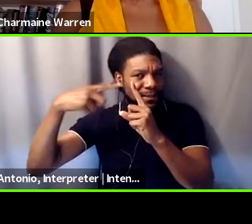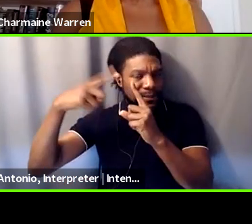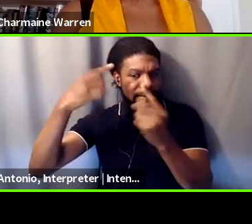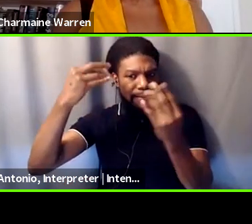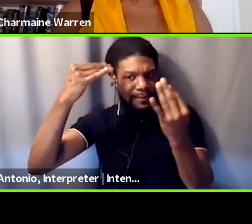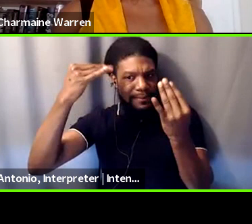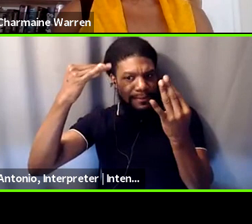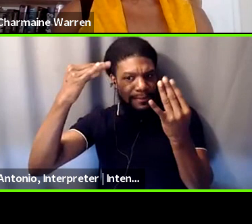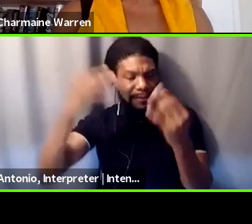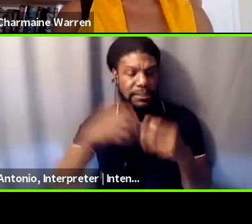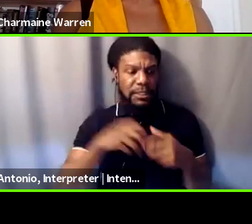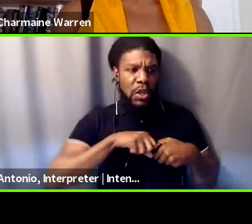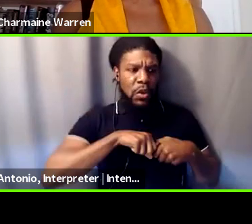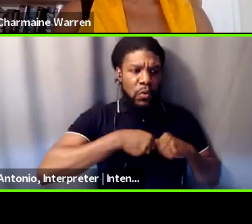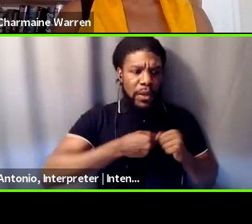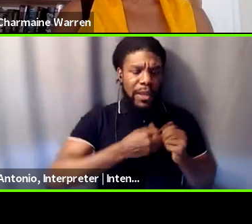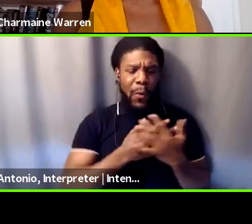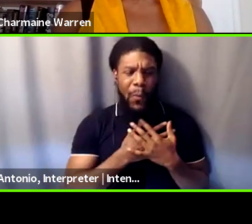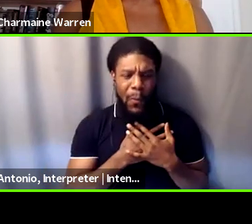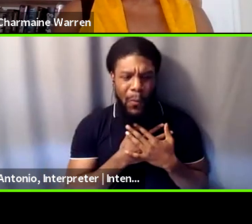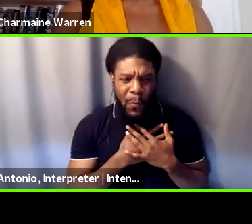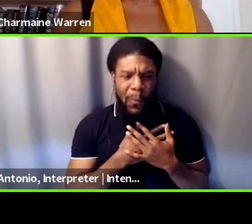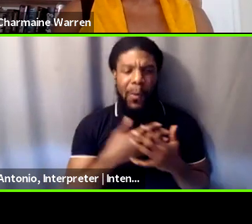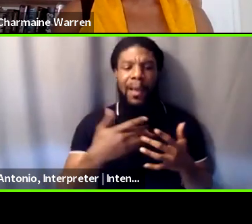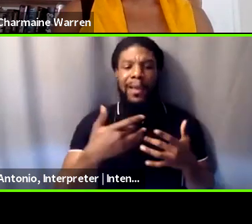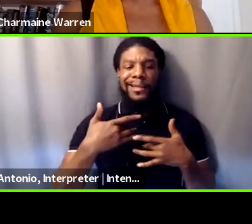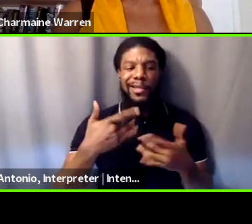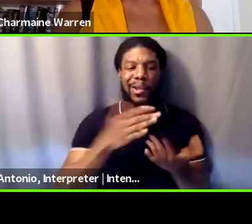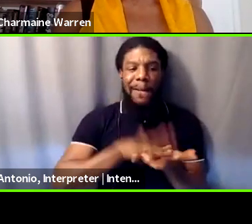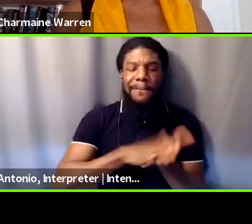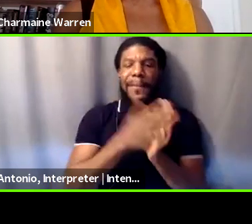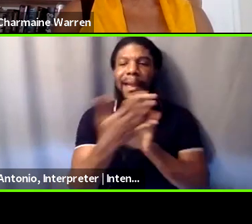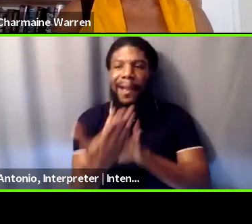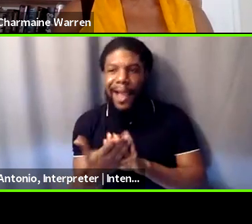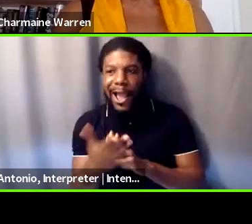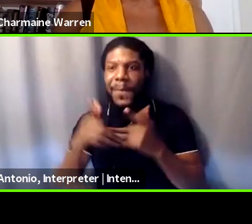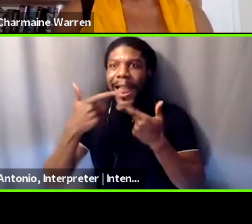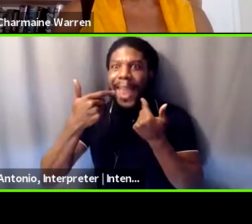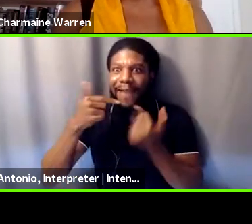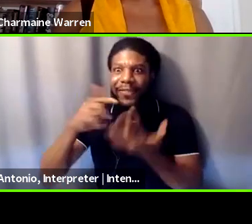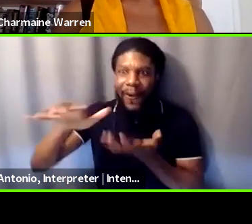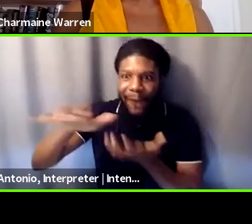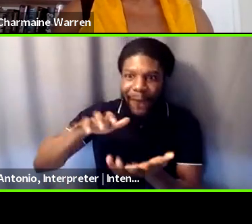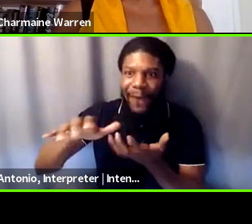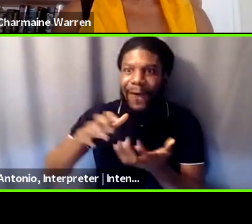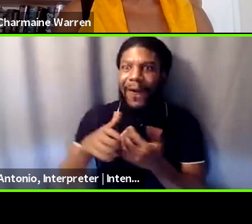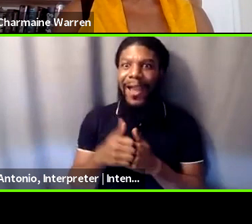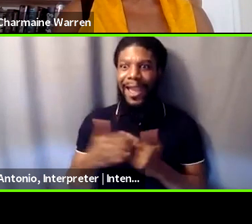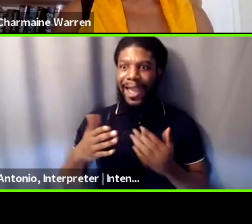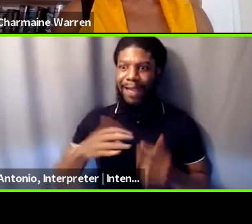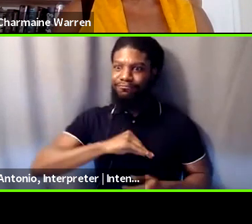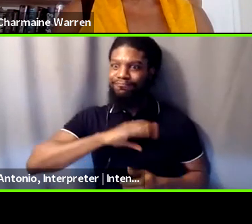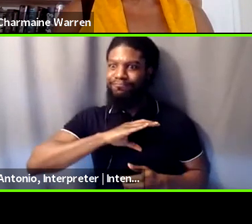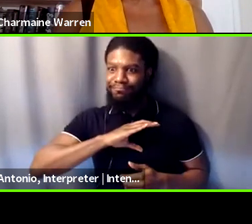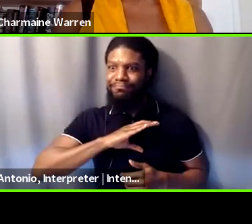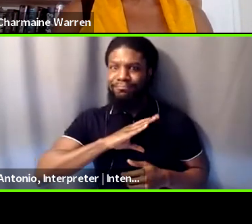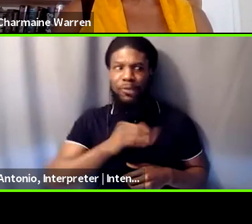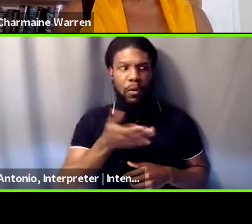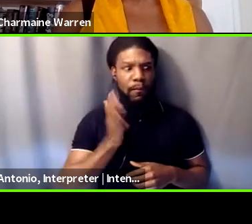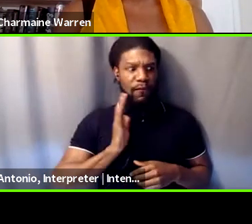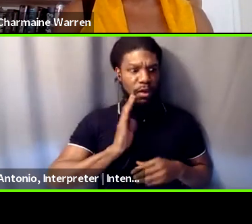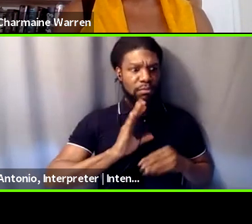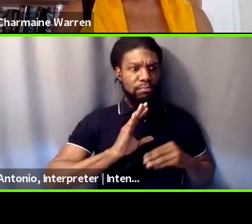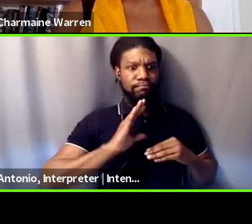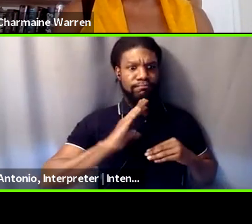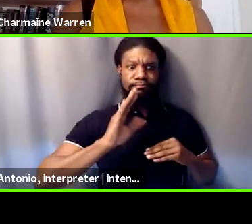ends up in laugh. Like, loss ends up in laughter. Sadness ends up in laughter. So eventually I know I'm going to get there no matter what emotion I'm going